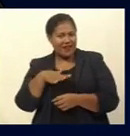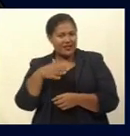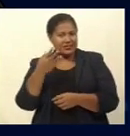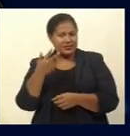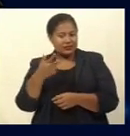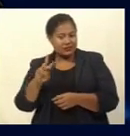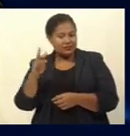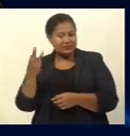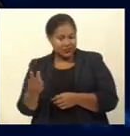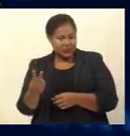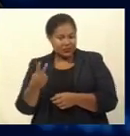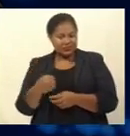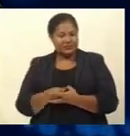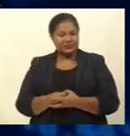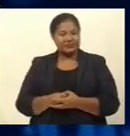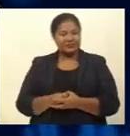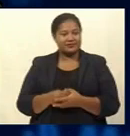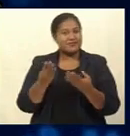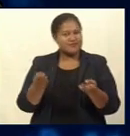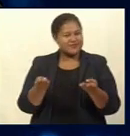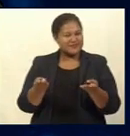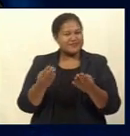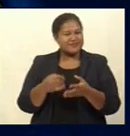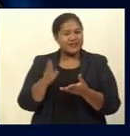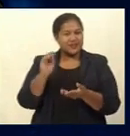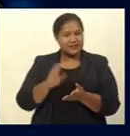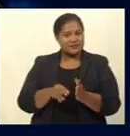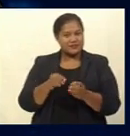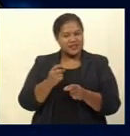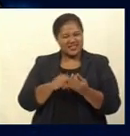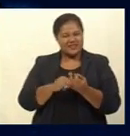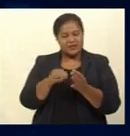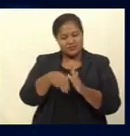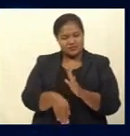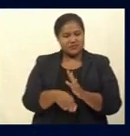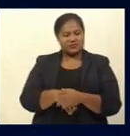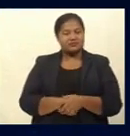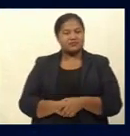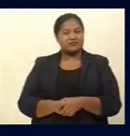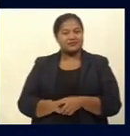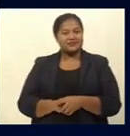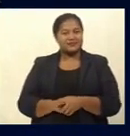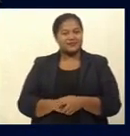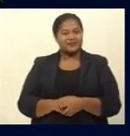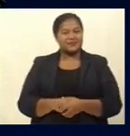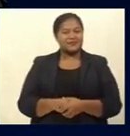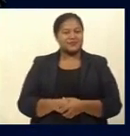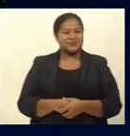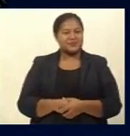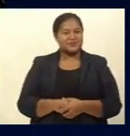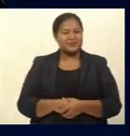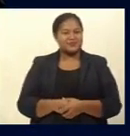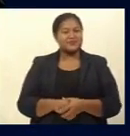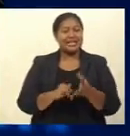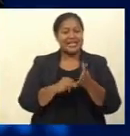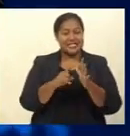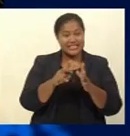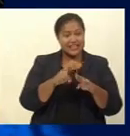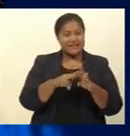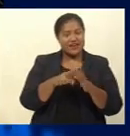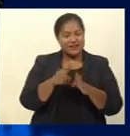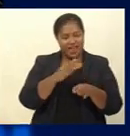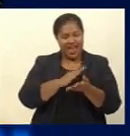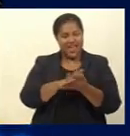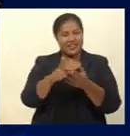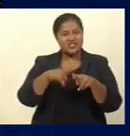$1,772 per ounce, and silver closed down at $25.91 per ounce. Sanifa from HFC Bank joins us